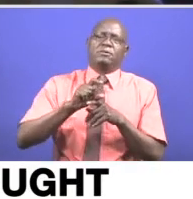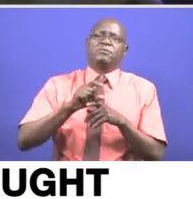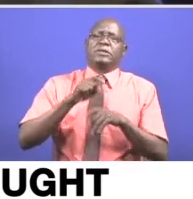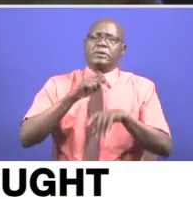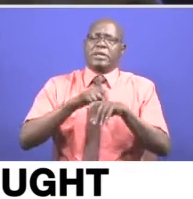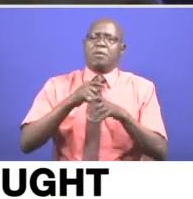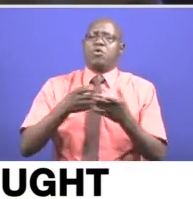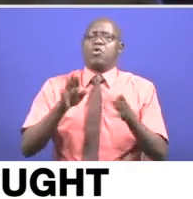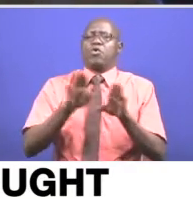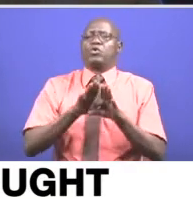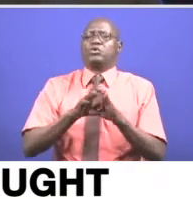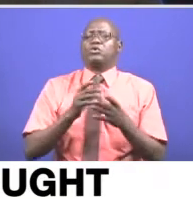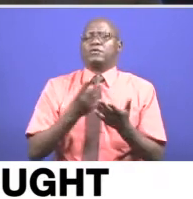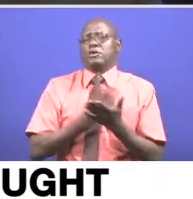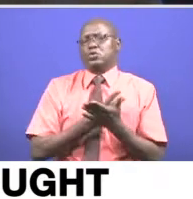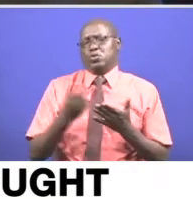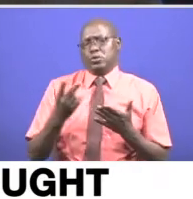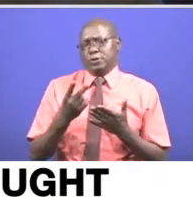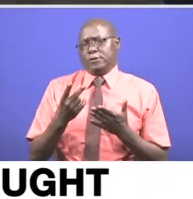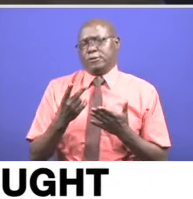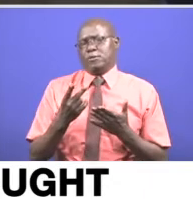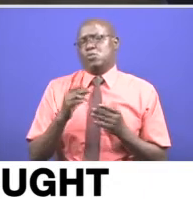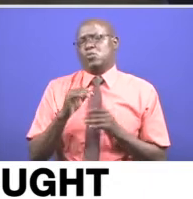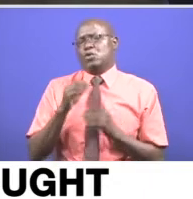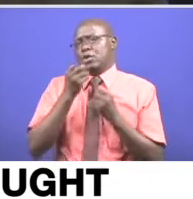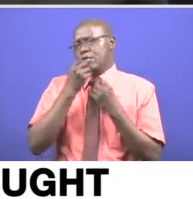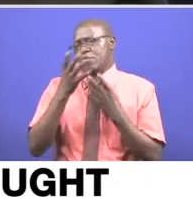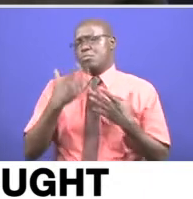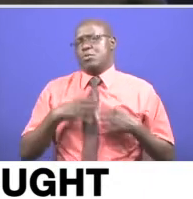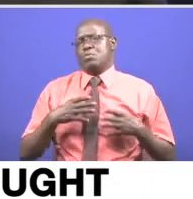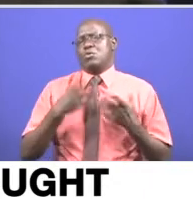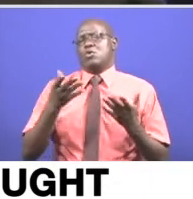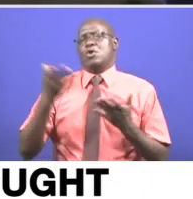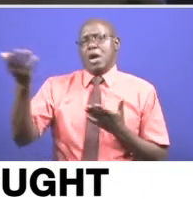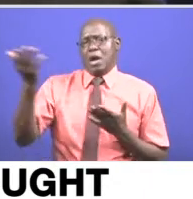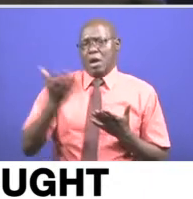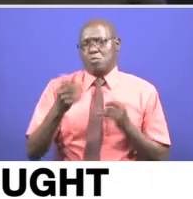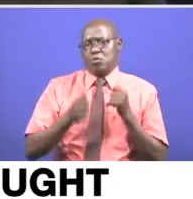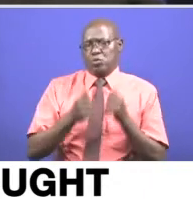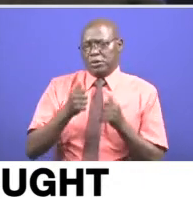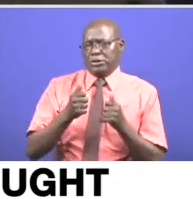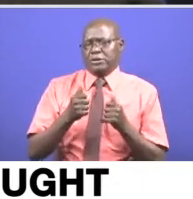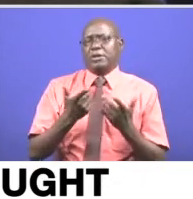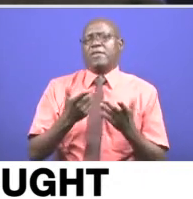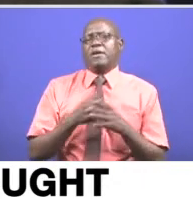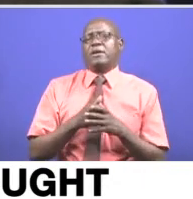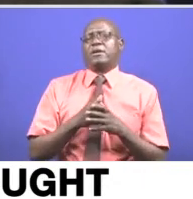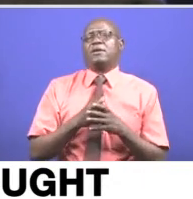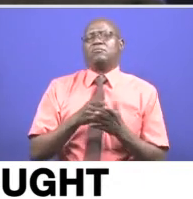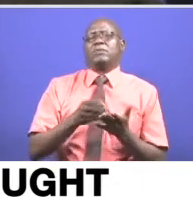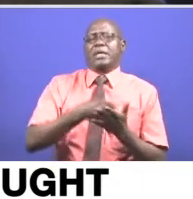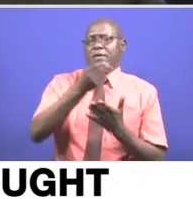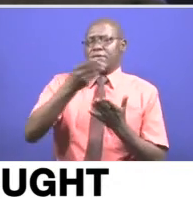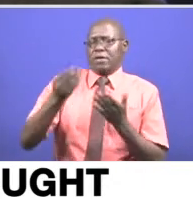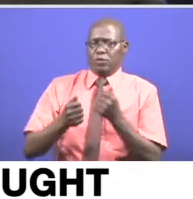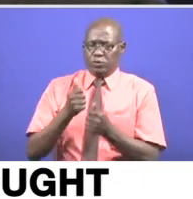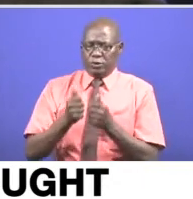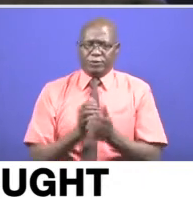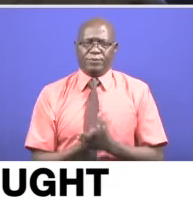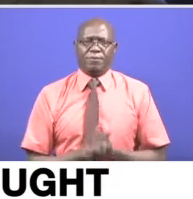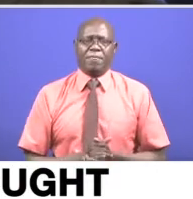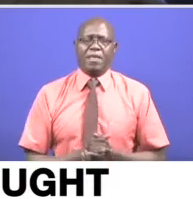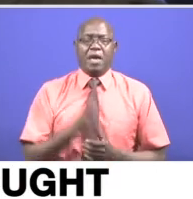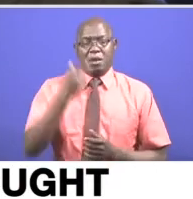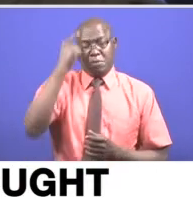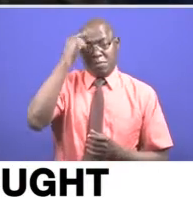to inform the persons what has come and what is being taken where. Okay. And I remember a while ago in 2020